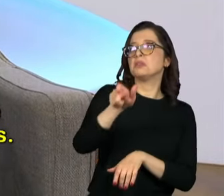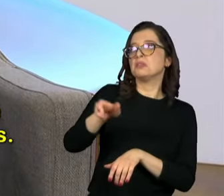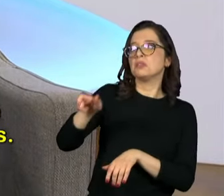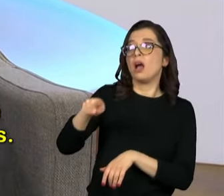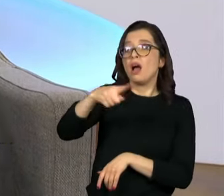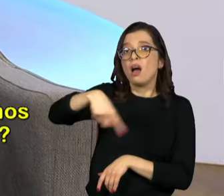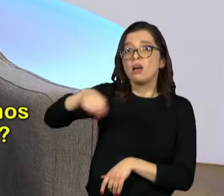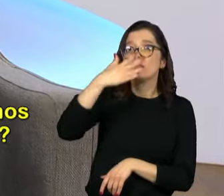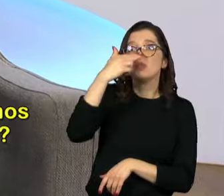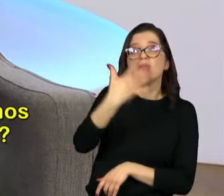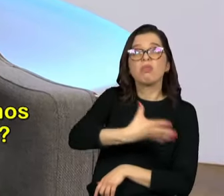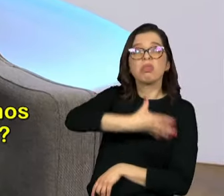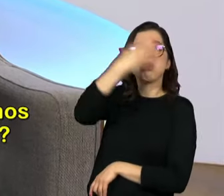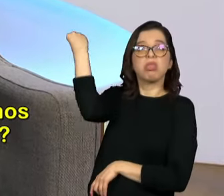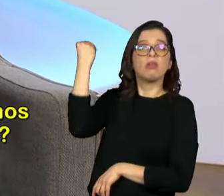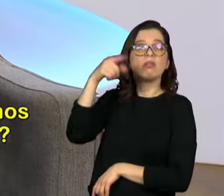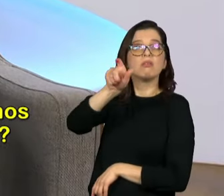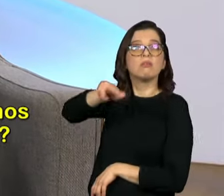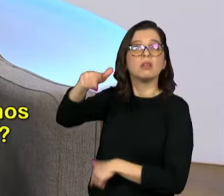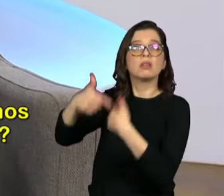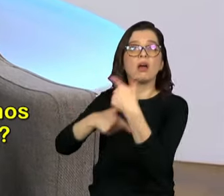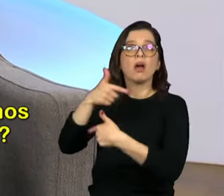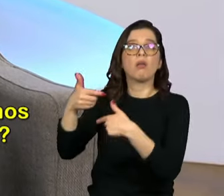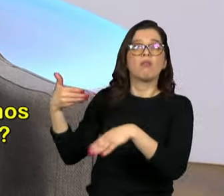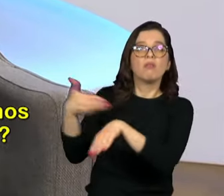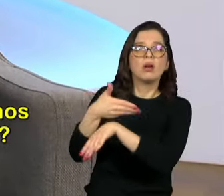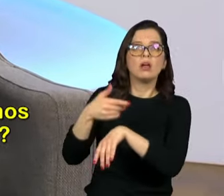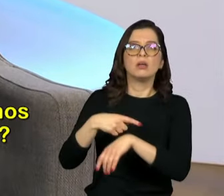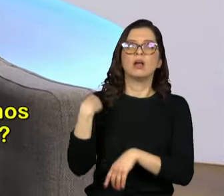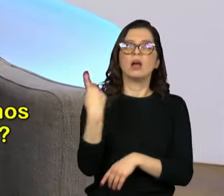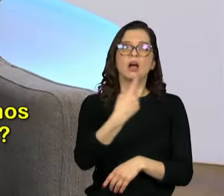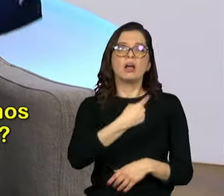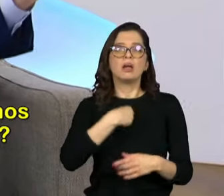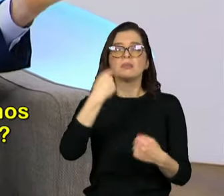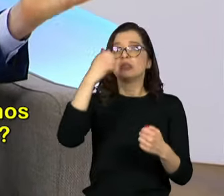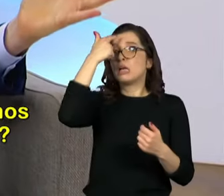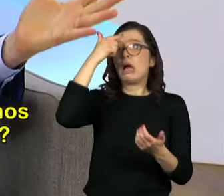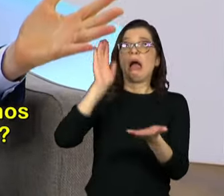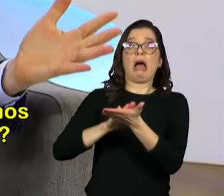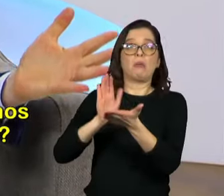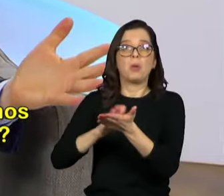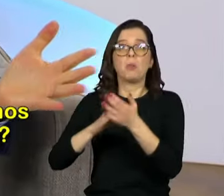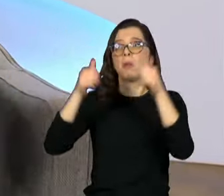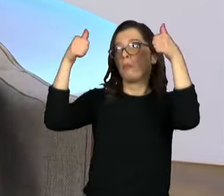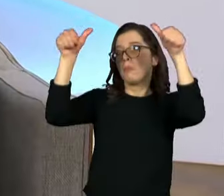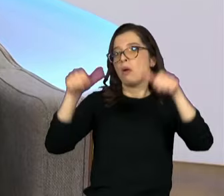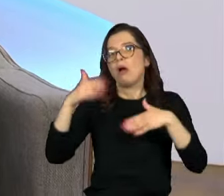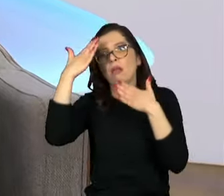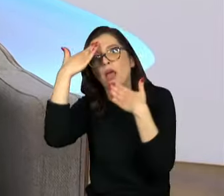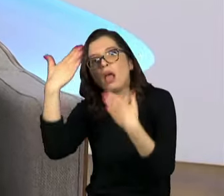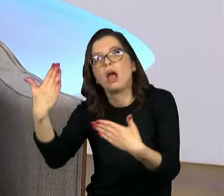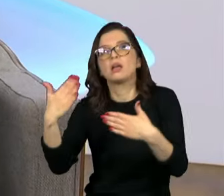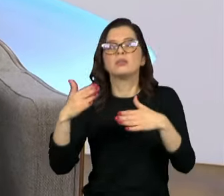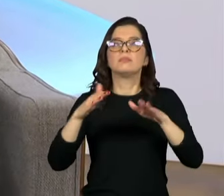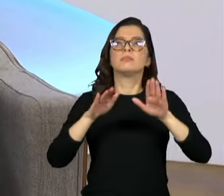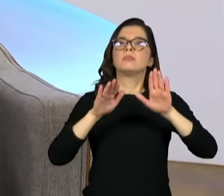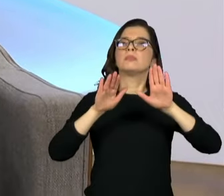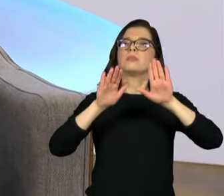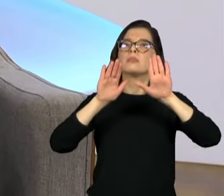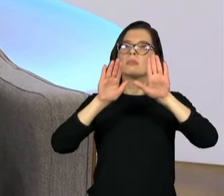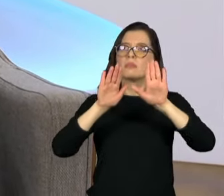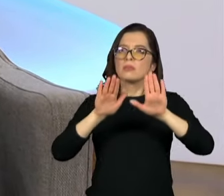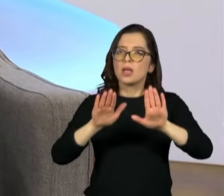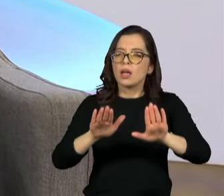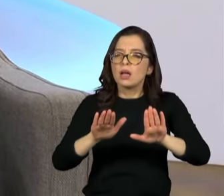we often overlook. And you remember during the pandemic, we sometimes applauded them and put up signs thanking them. It could have been